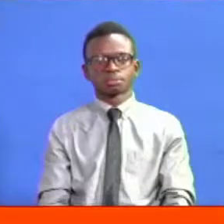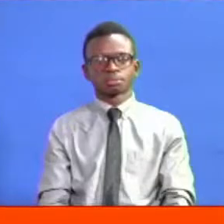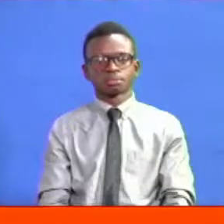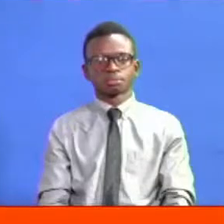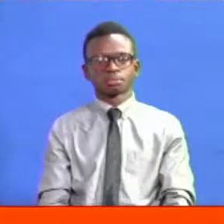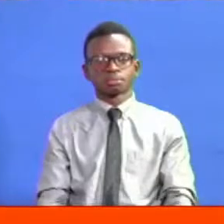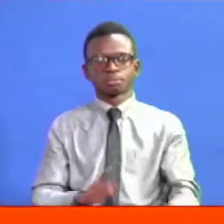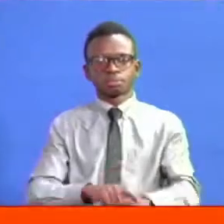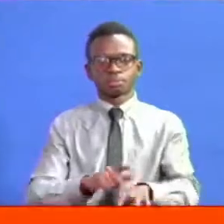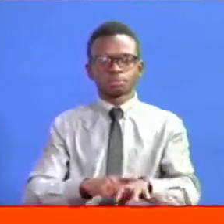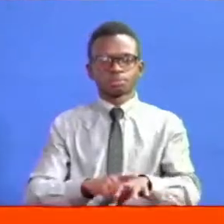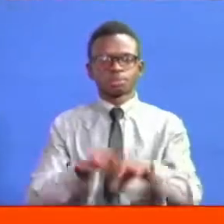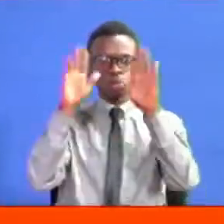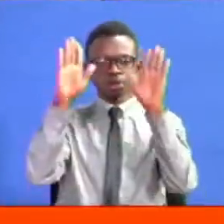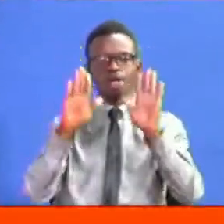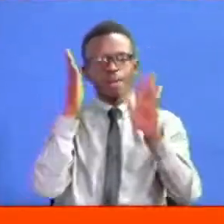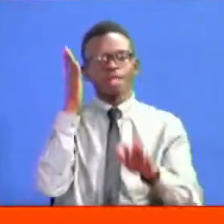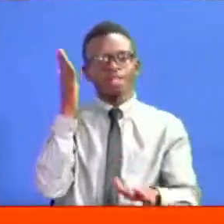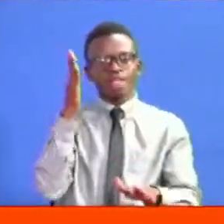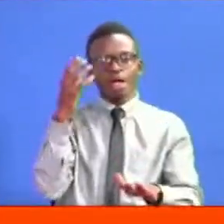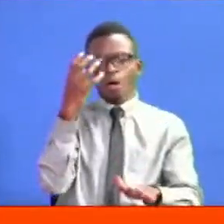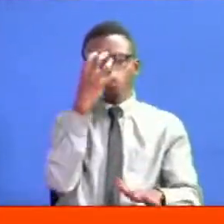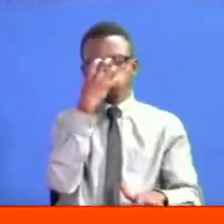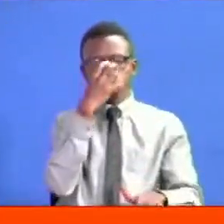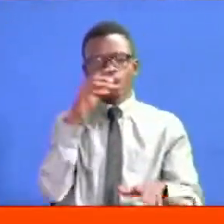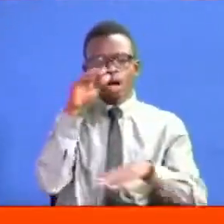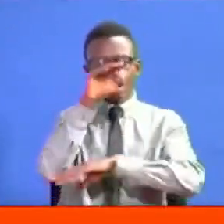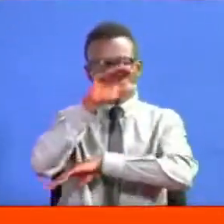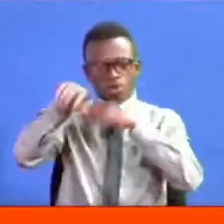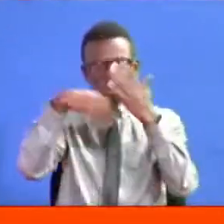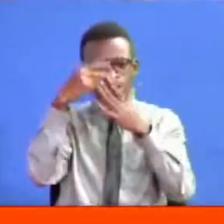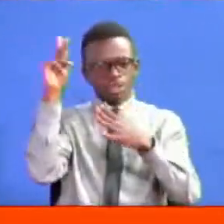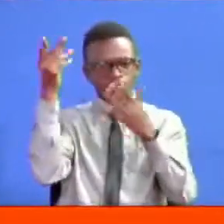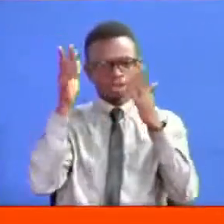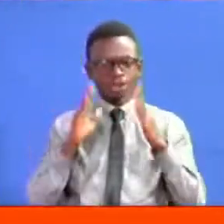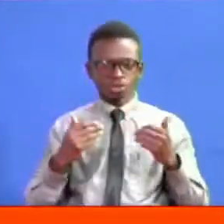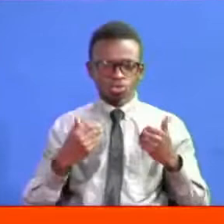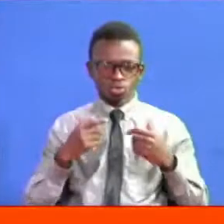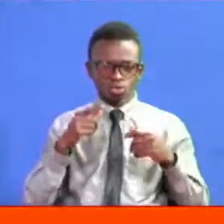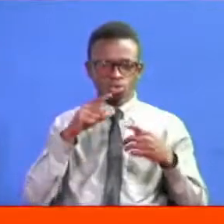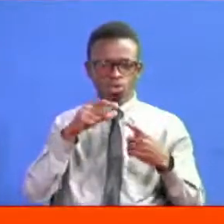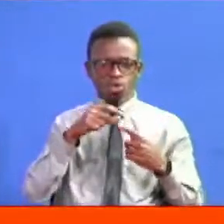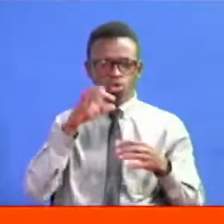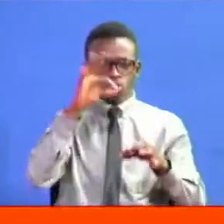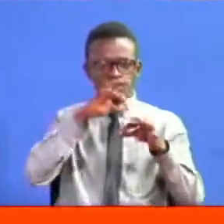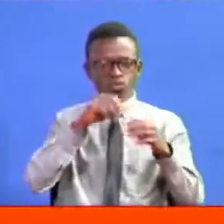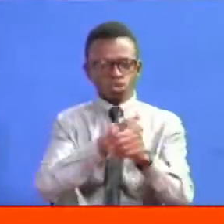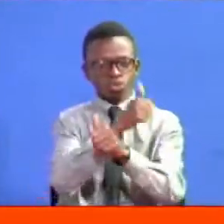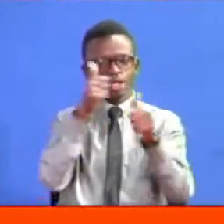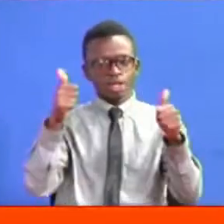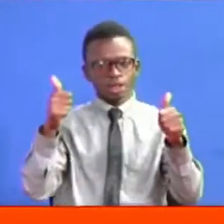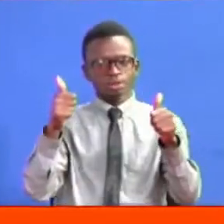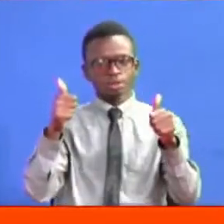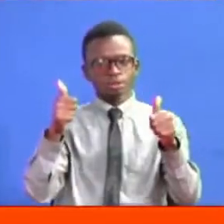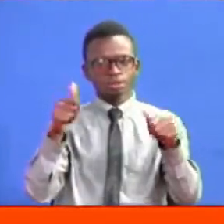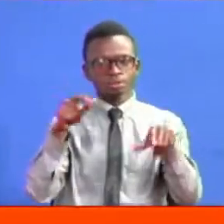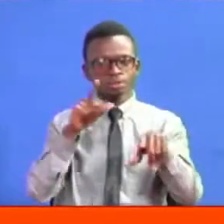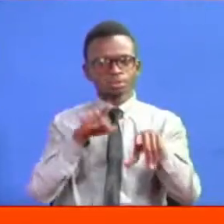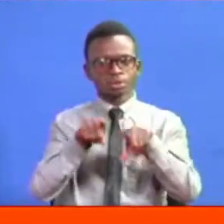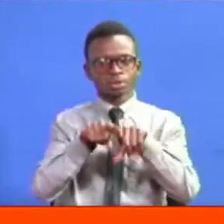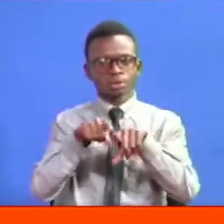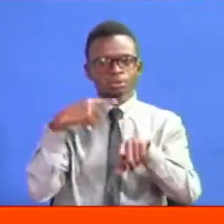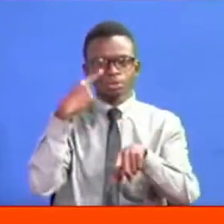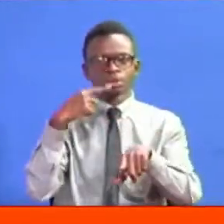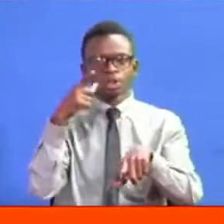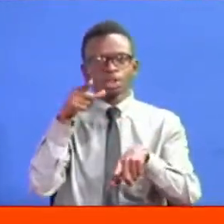While rallying the regions, Dr. William Ruto has urged Kenyans to make the right decisions in the Tuesday 9th ballot, as he said he will protect